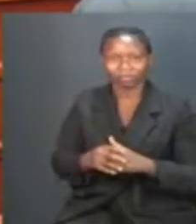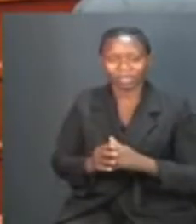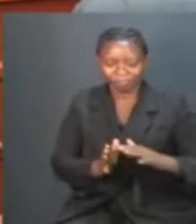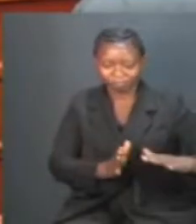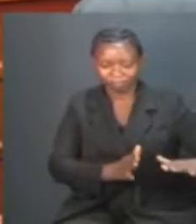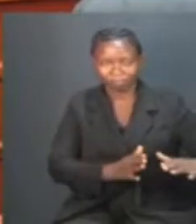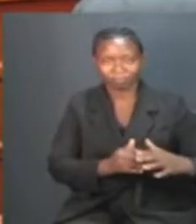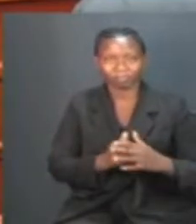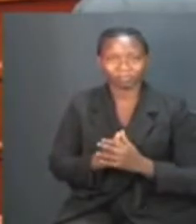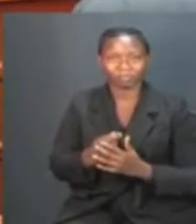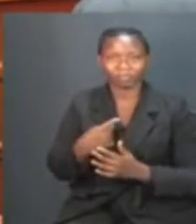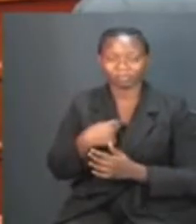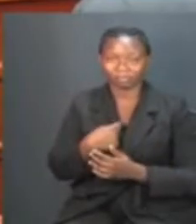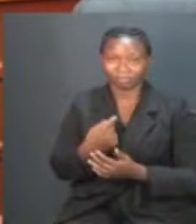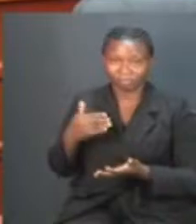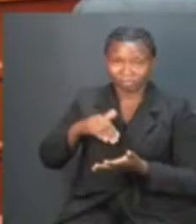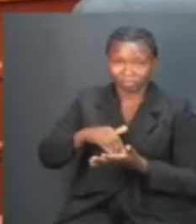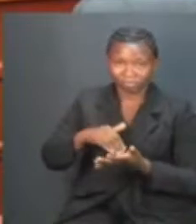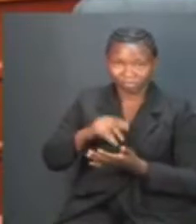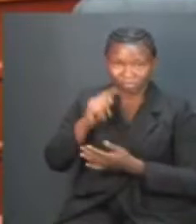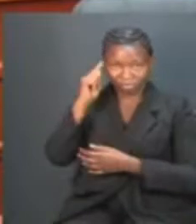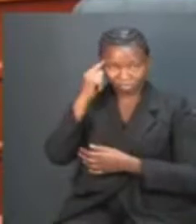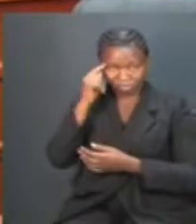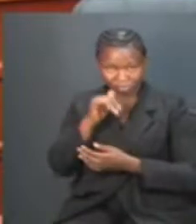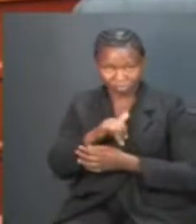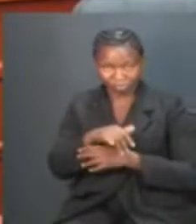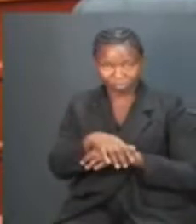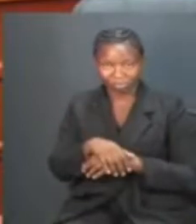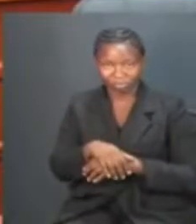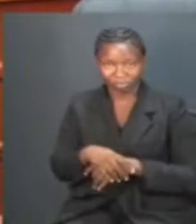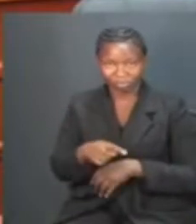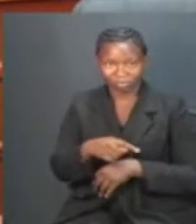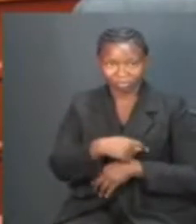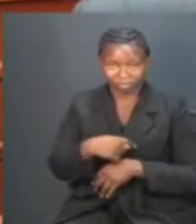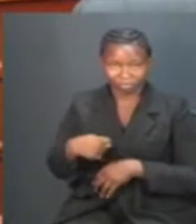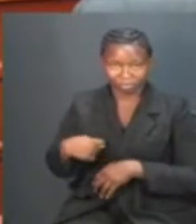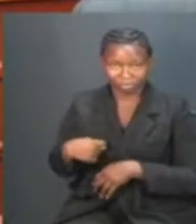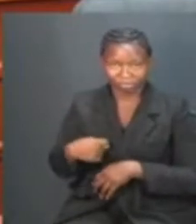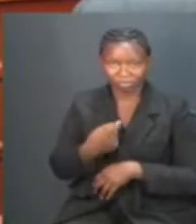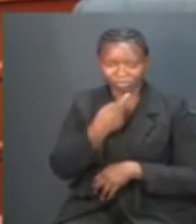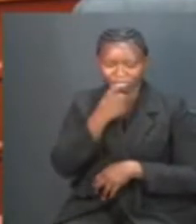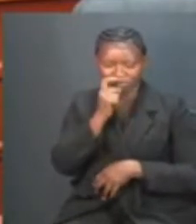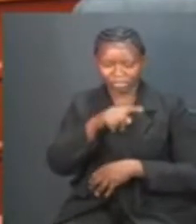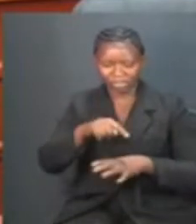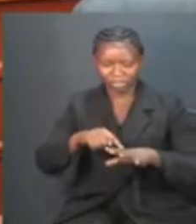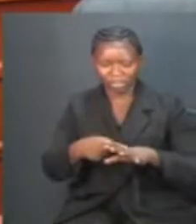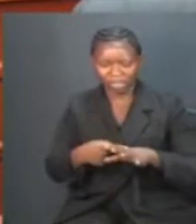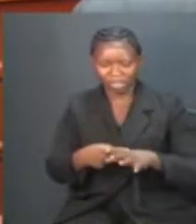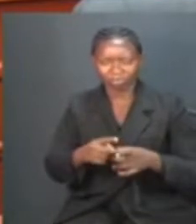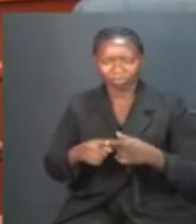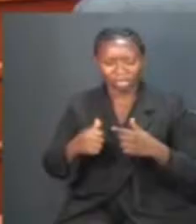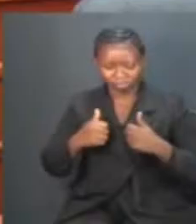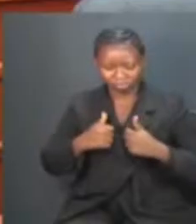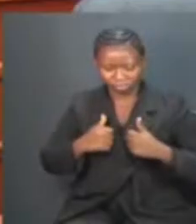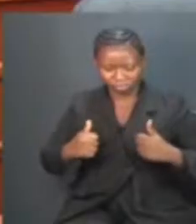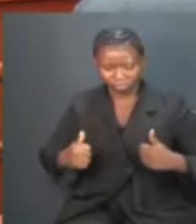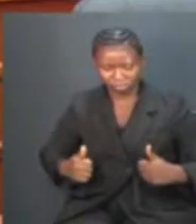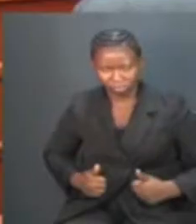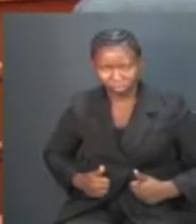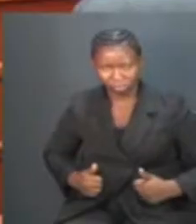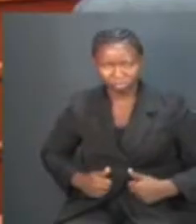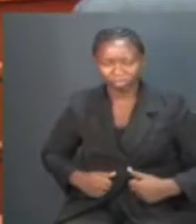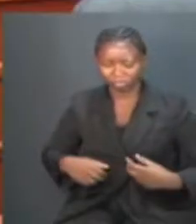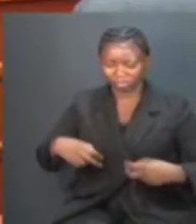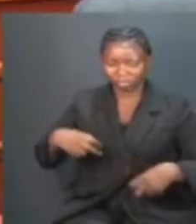this, I also think that we must begin to address this